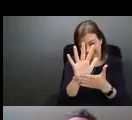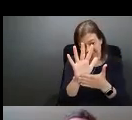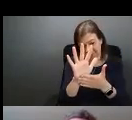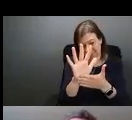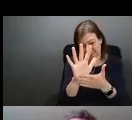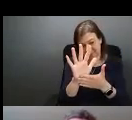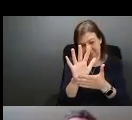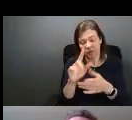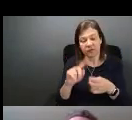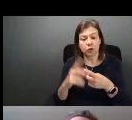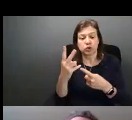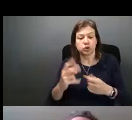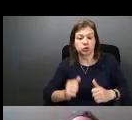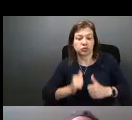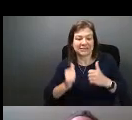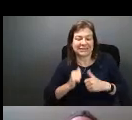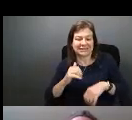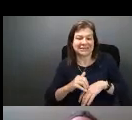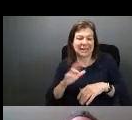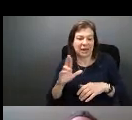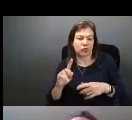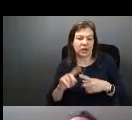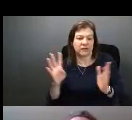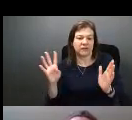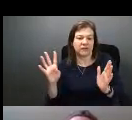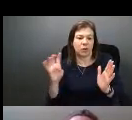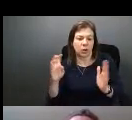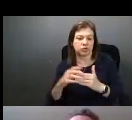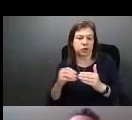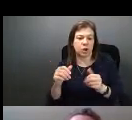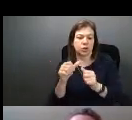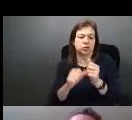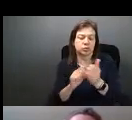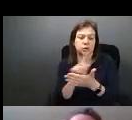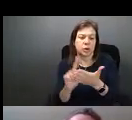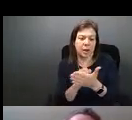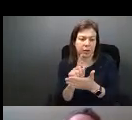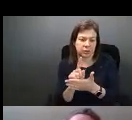2 residencies at the rate of $400 per hour.